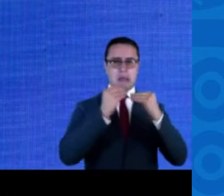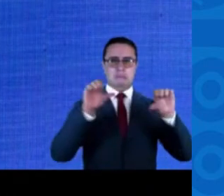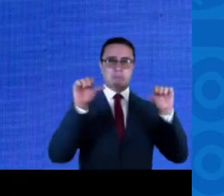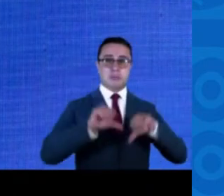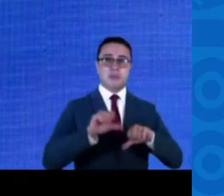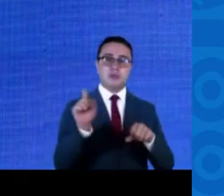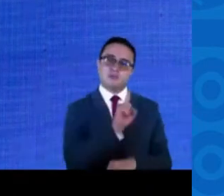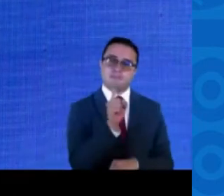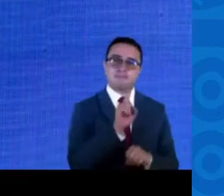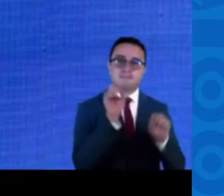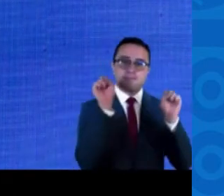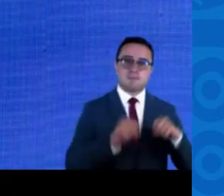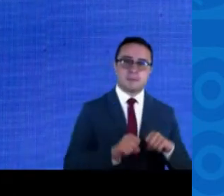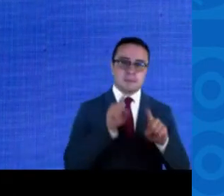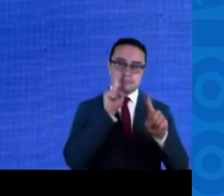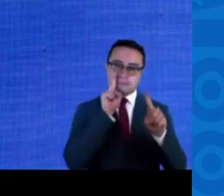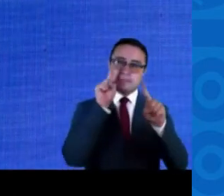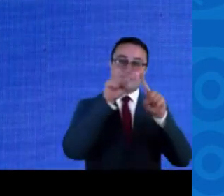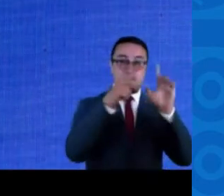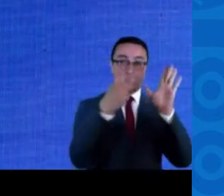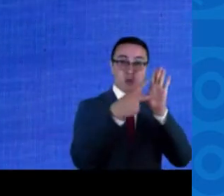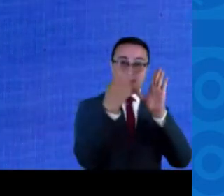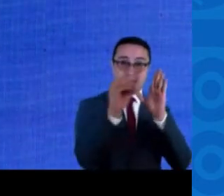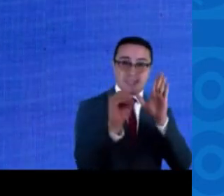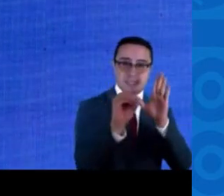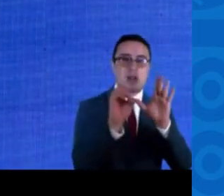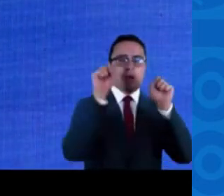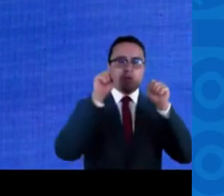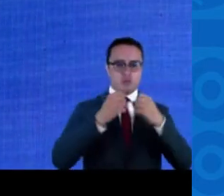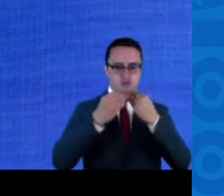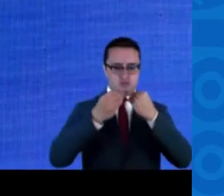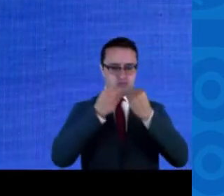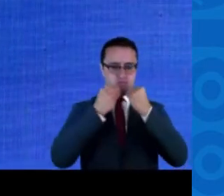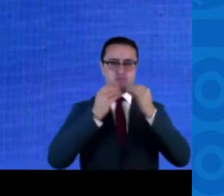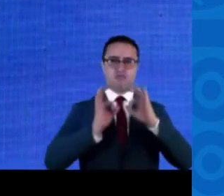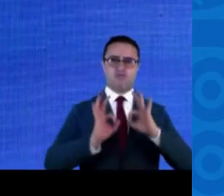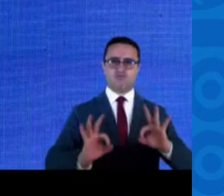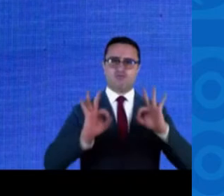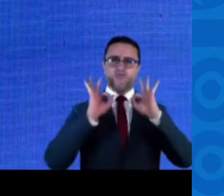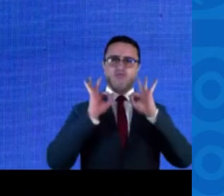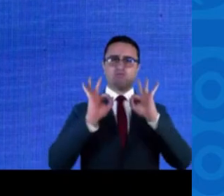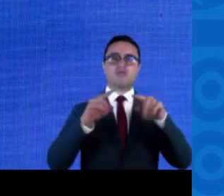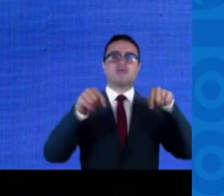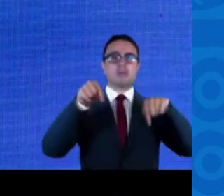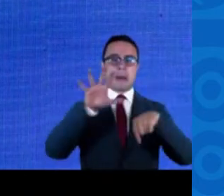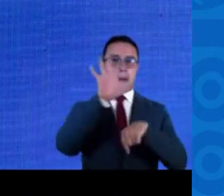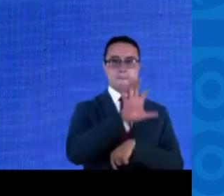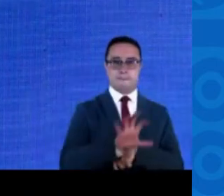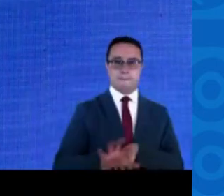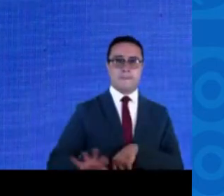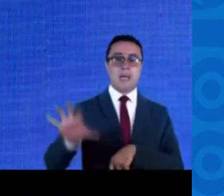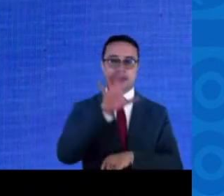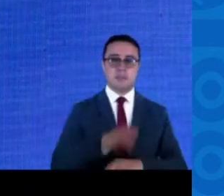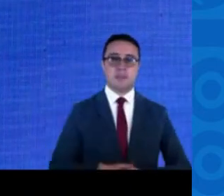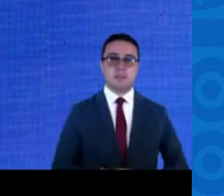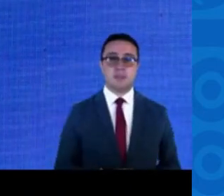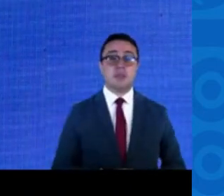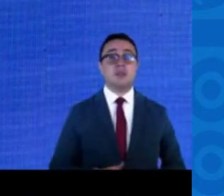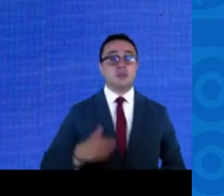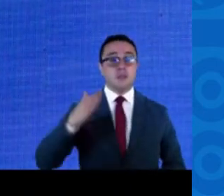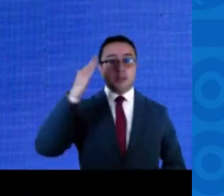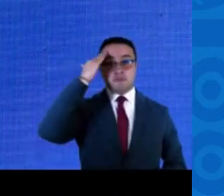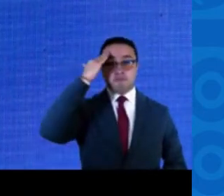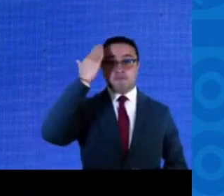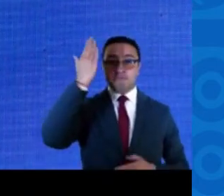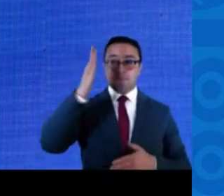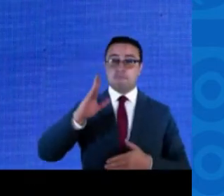approach malnutrition and to make sure that we can reach the food security in our countries, that